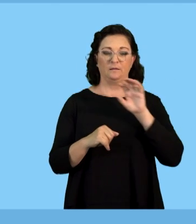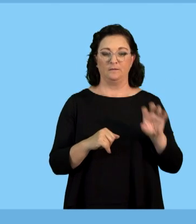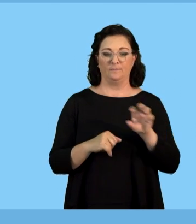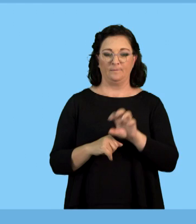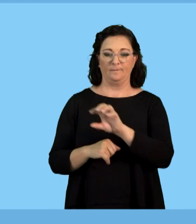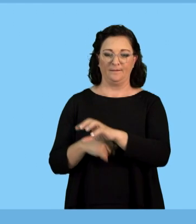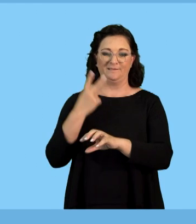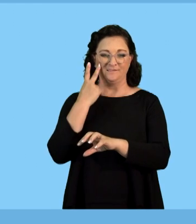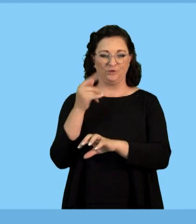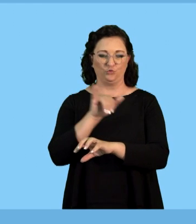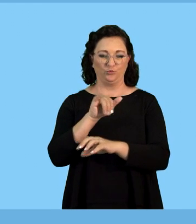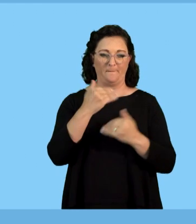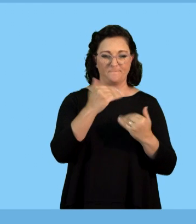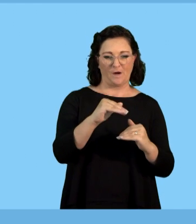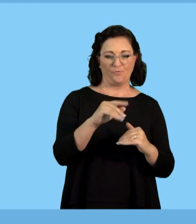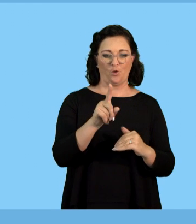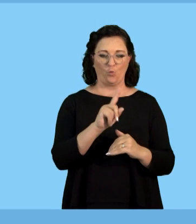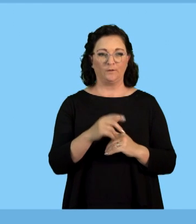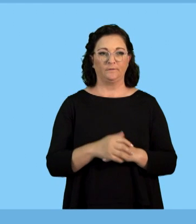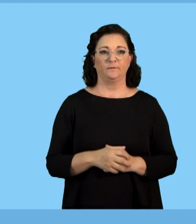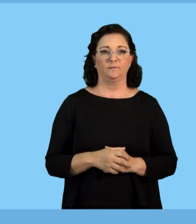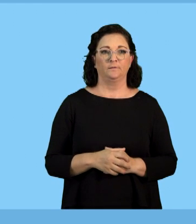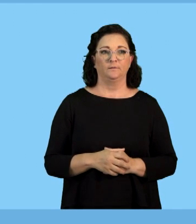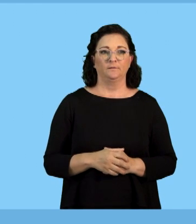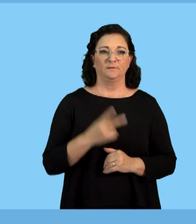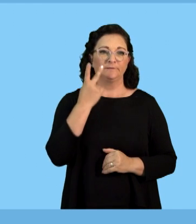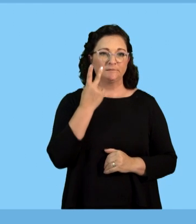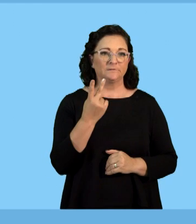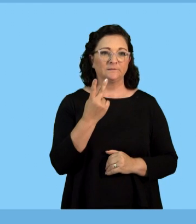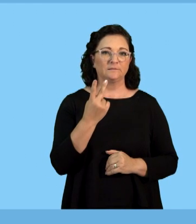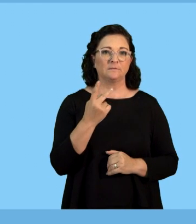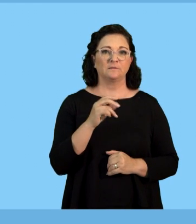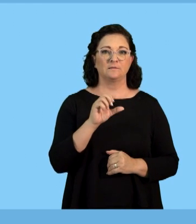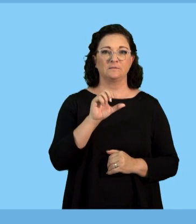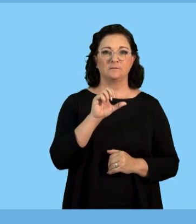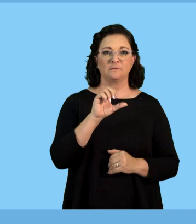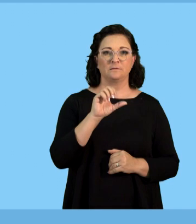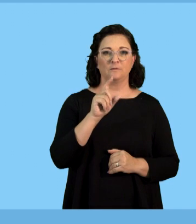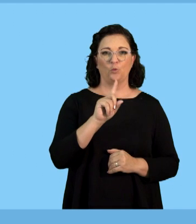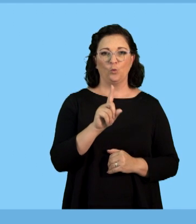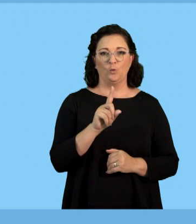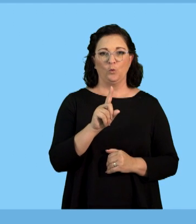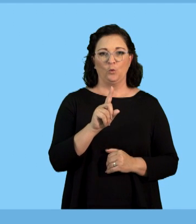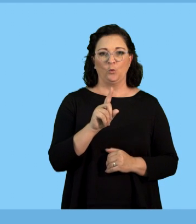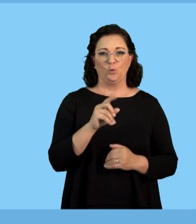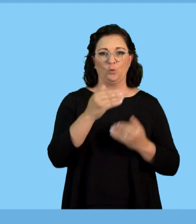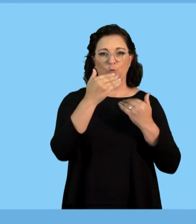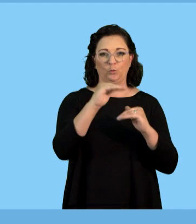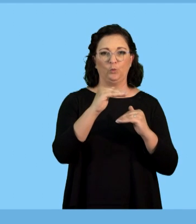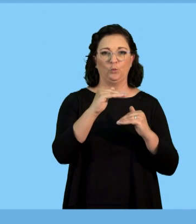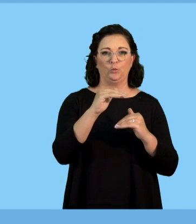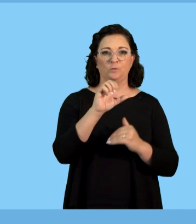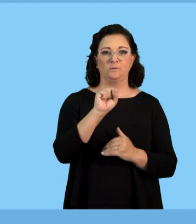are parallel, and give a reason for our choices. Which ones of these circuits are series and which ones of